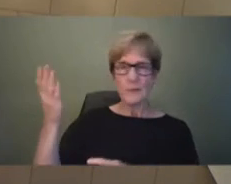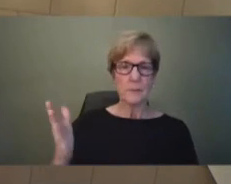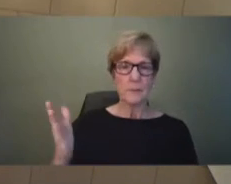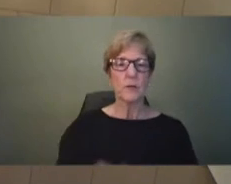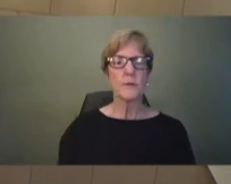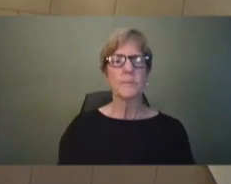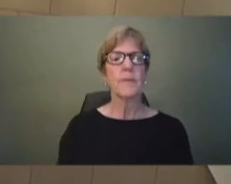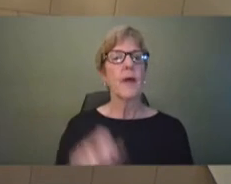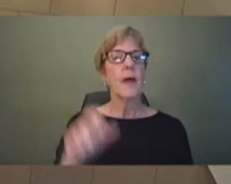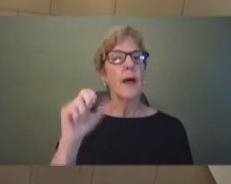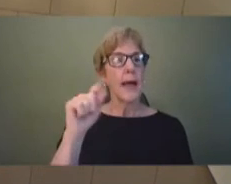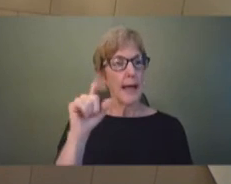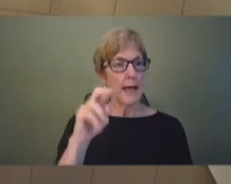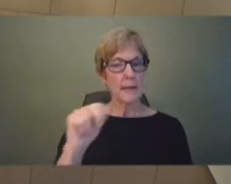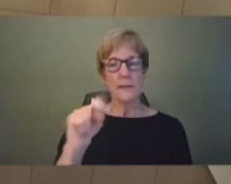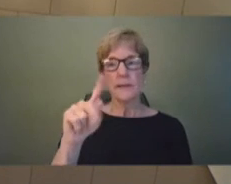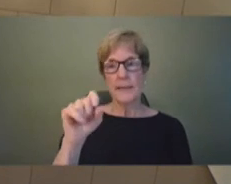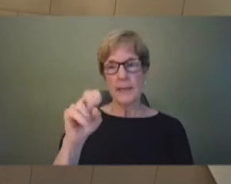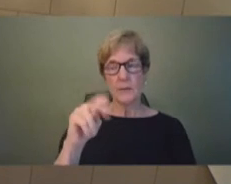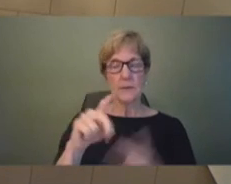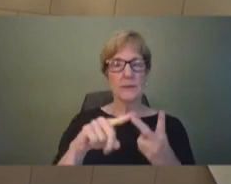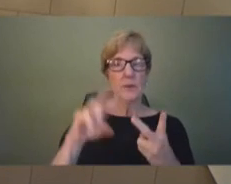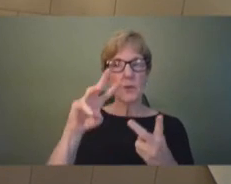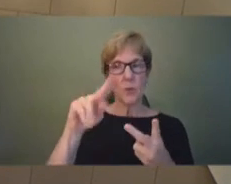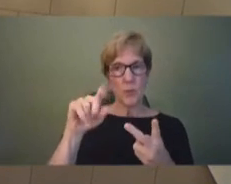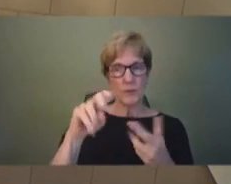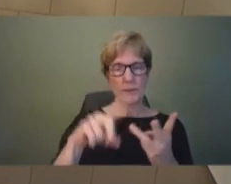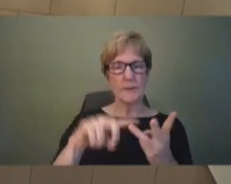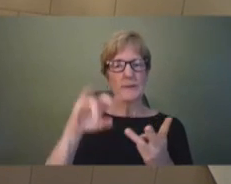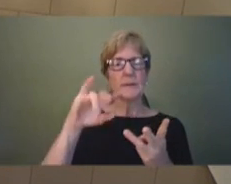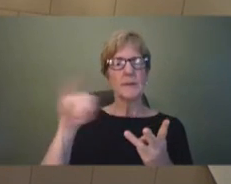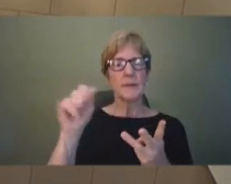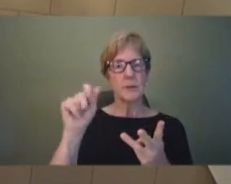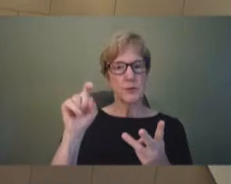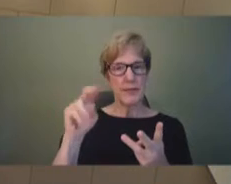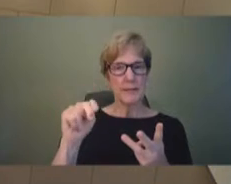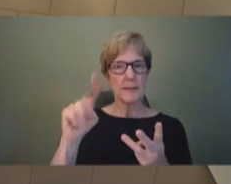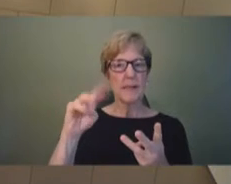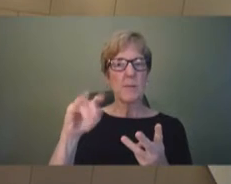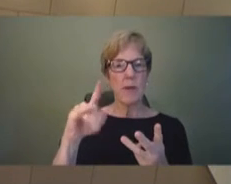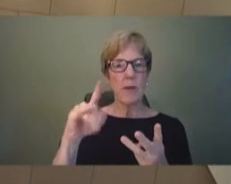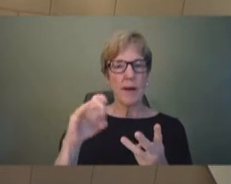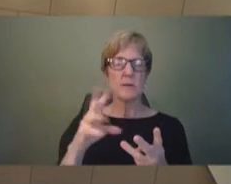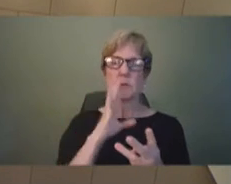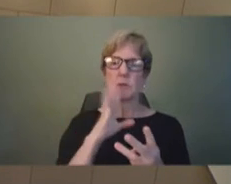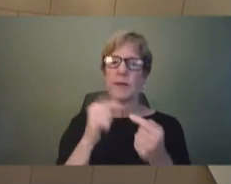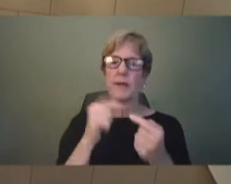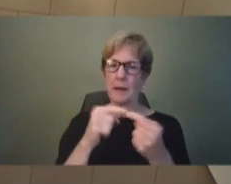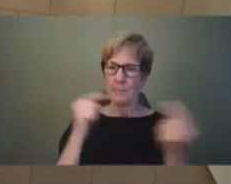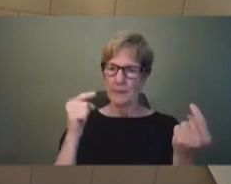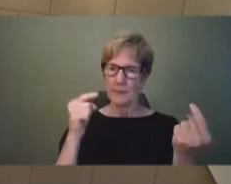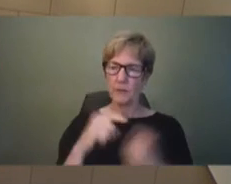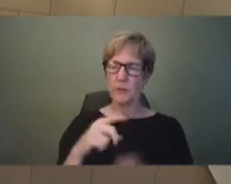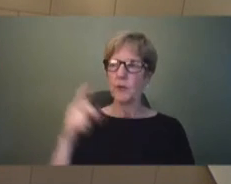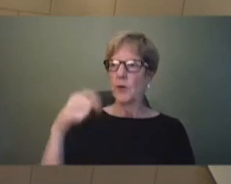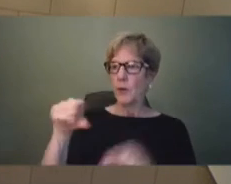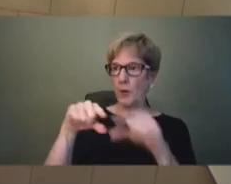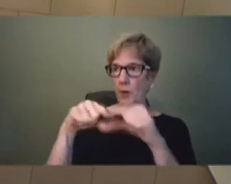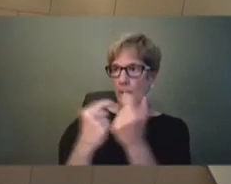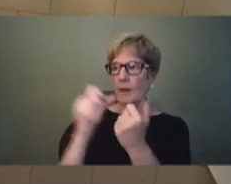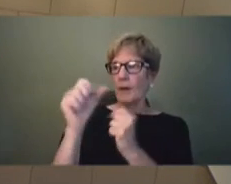Alan Nelson Tanya Wilson and Jason Michael um will speak in opposition you as a group have 10